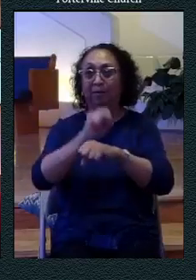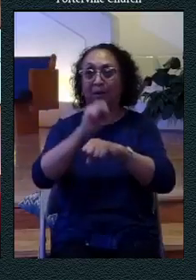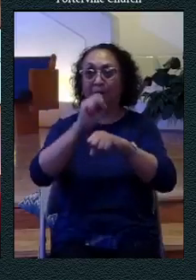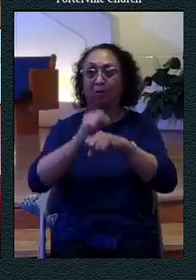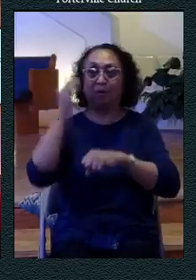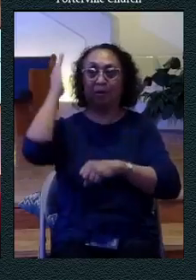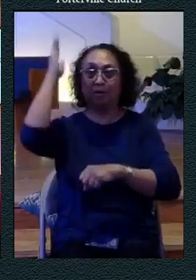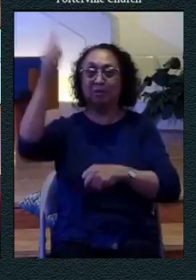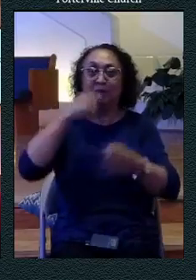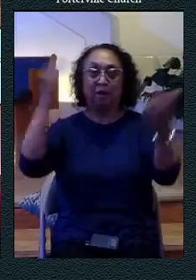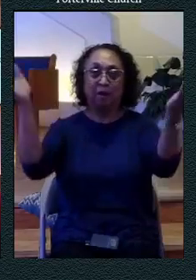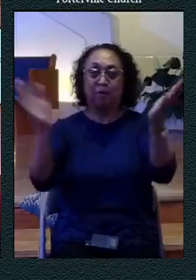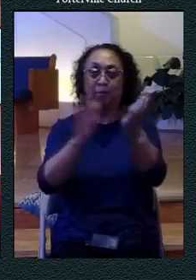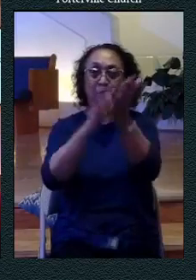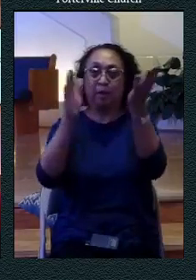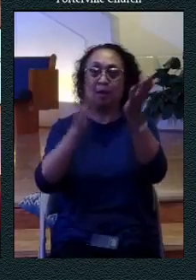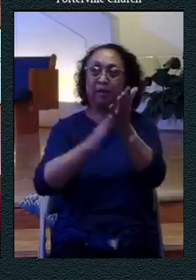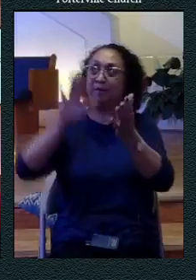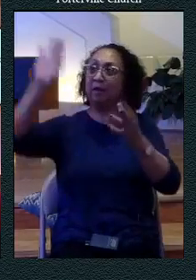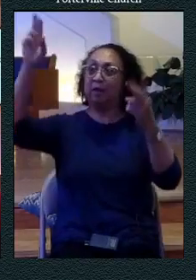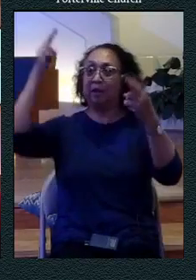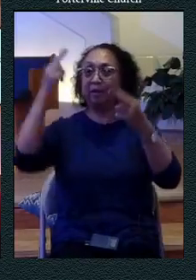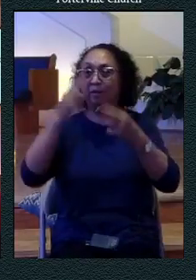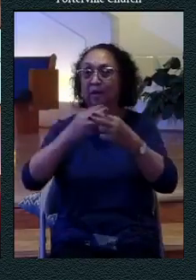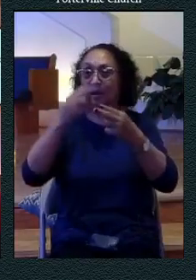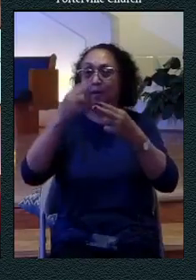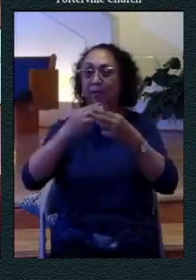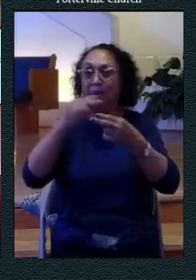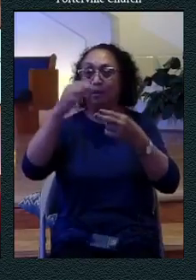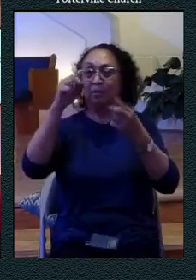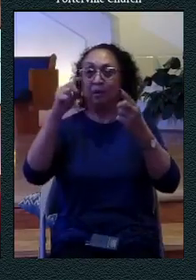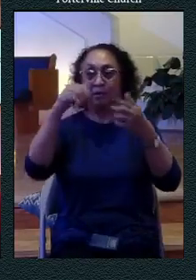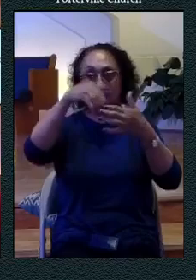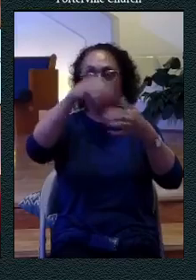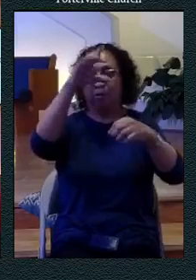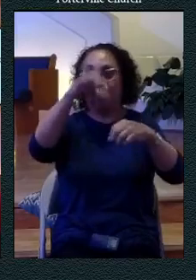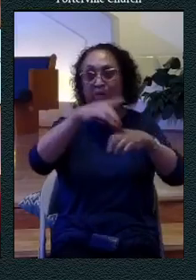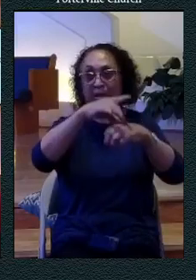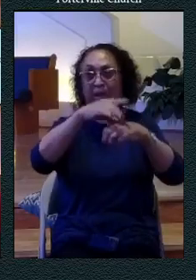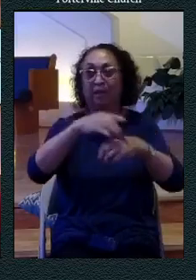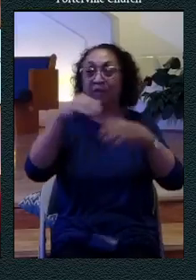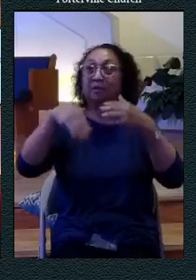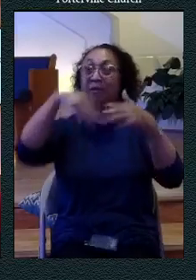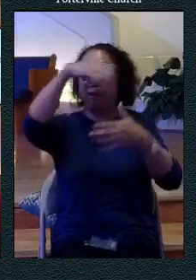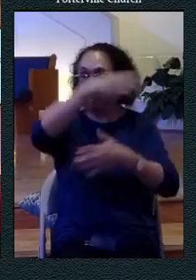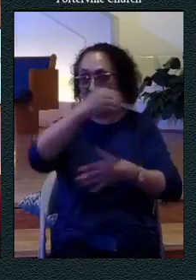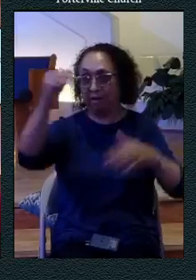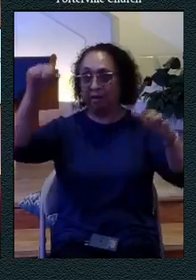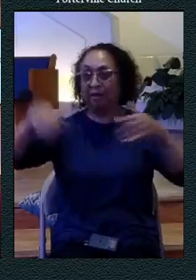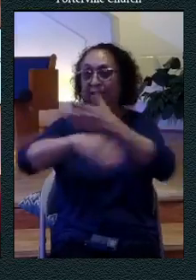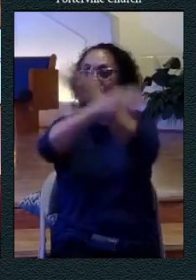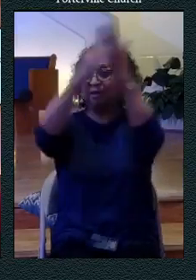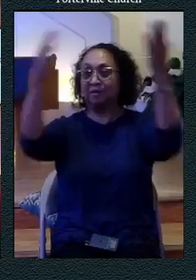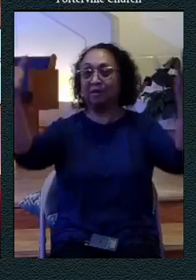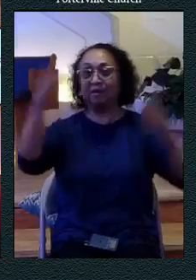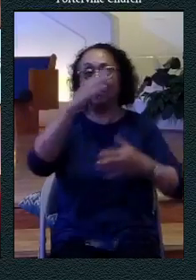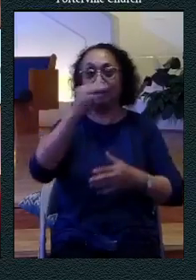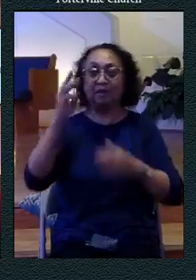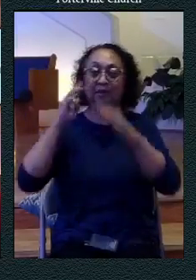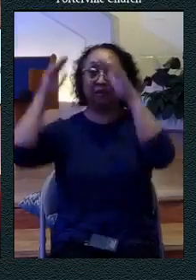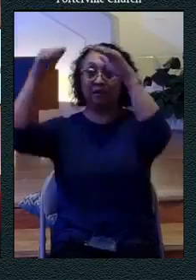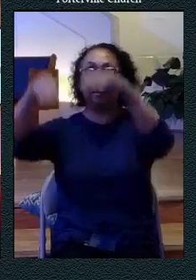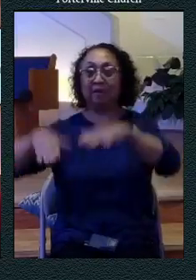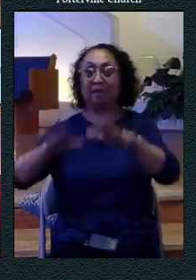early in sky, praise thy name, in earth and sky and